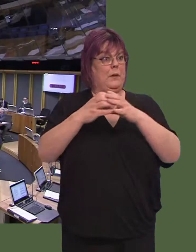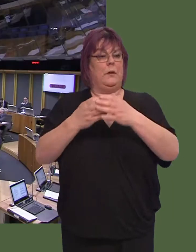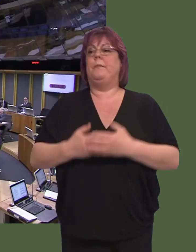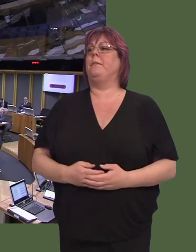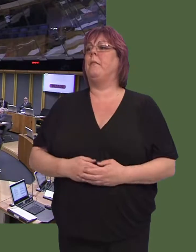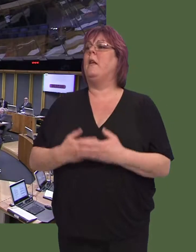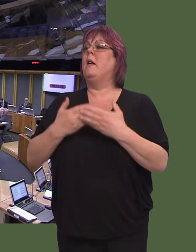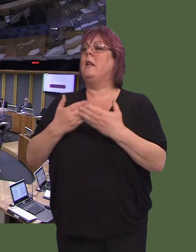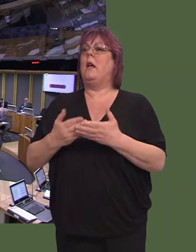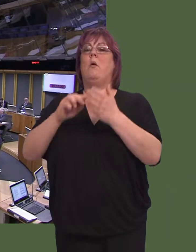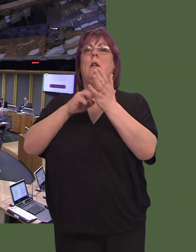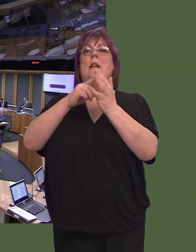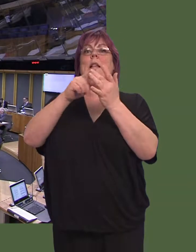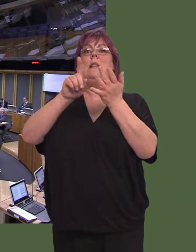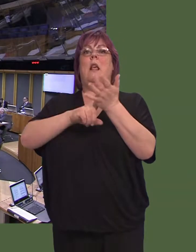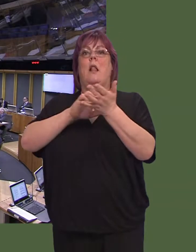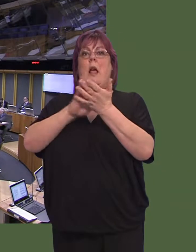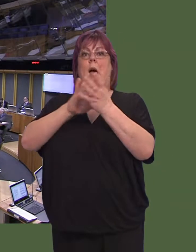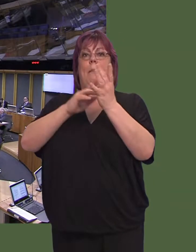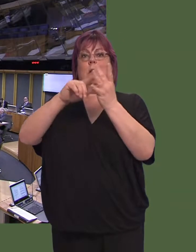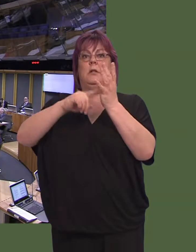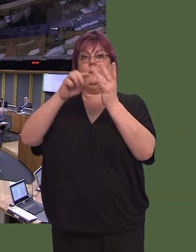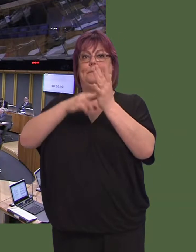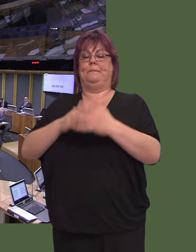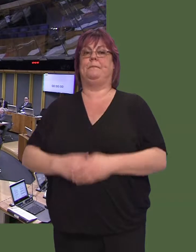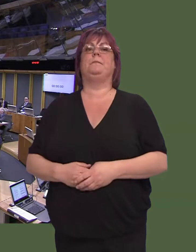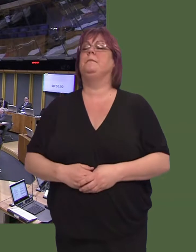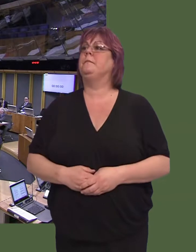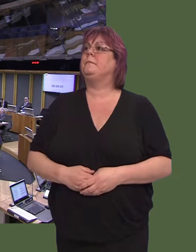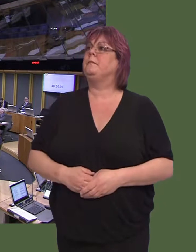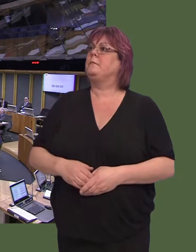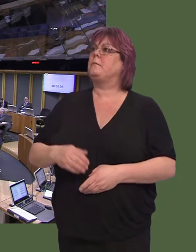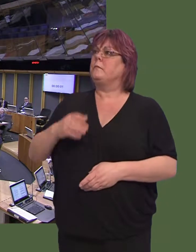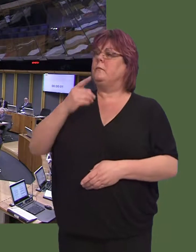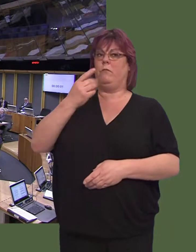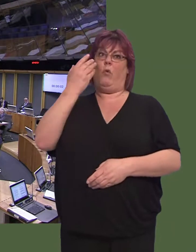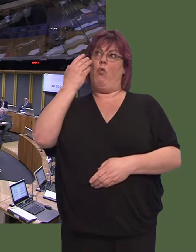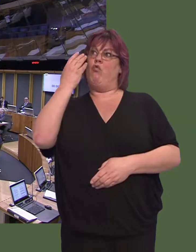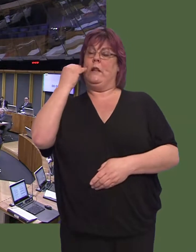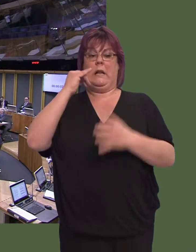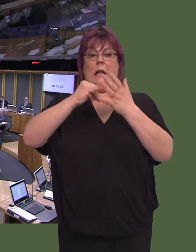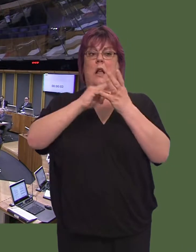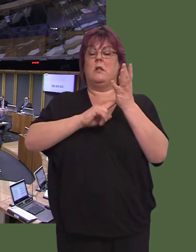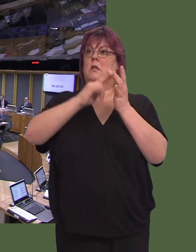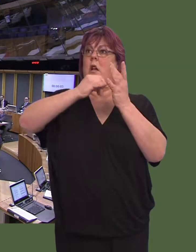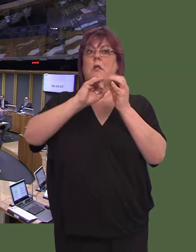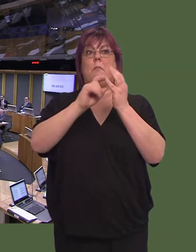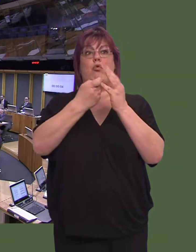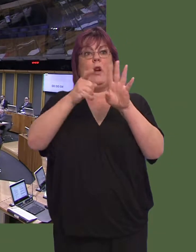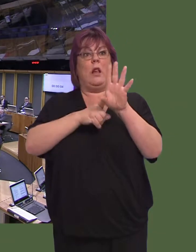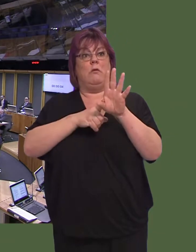Arweinydd Grŵp UK. Leader of the UKIP Group, Neil Hamilton. All members will have been horrified by the recent nerve agent attack in